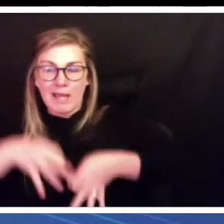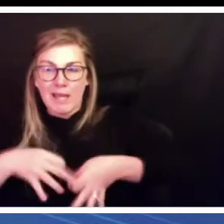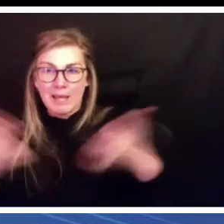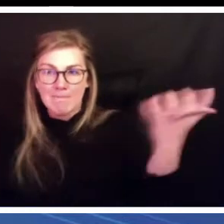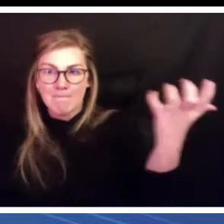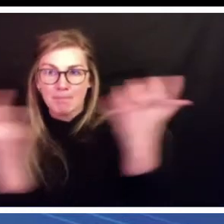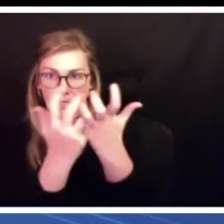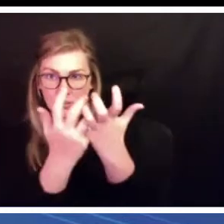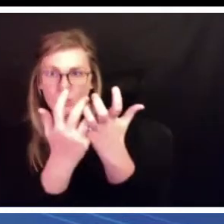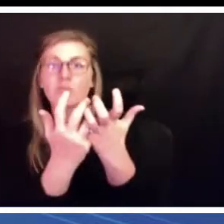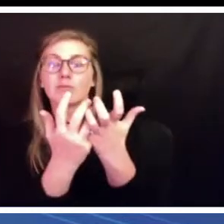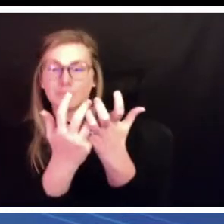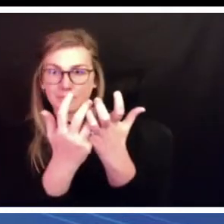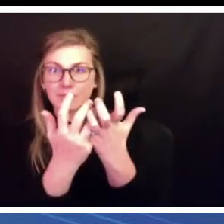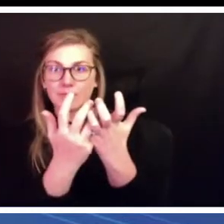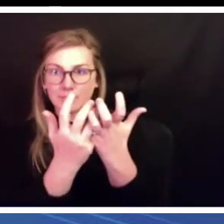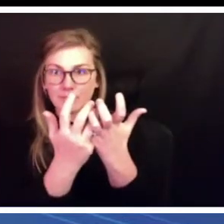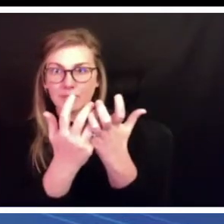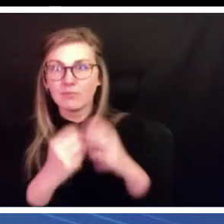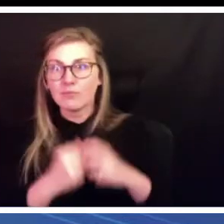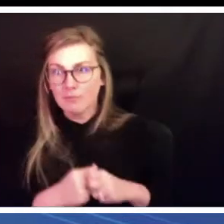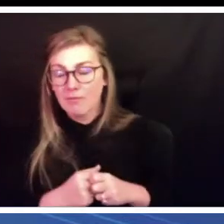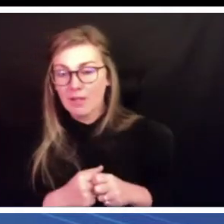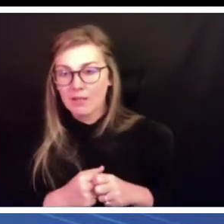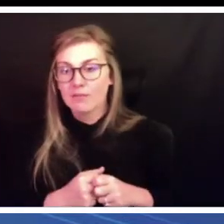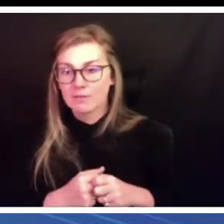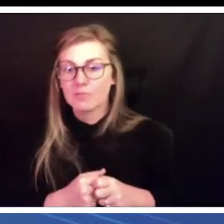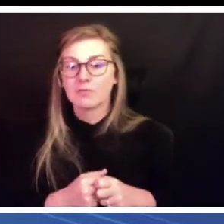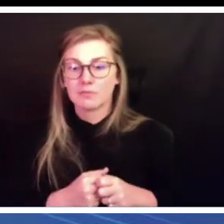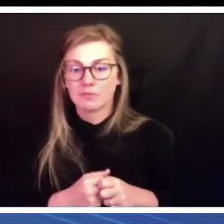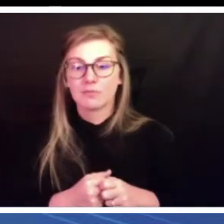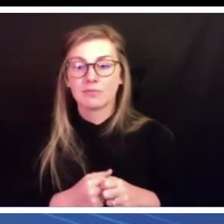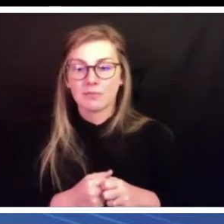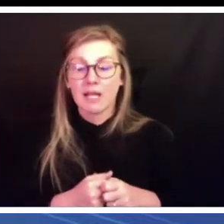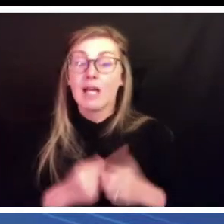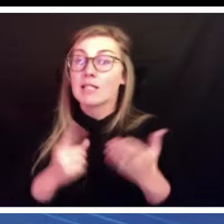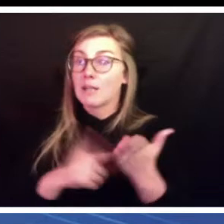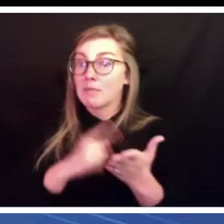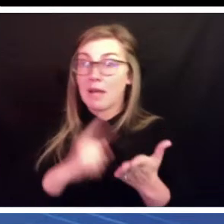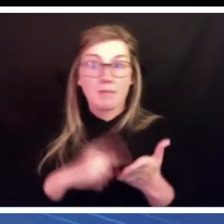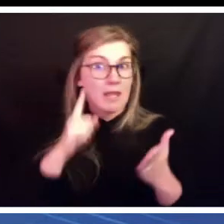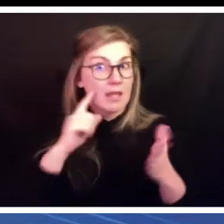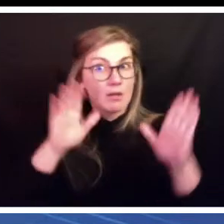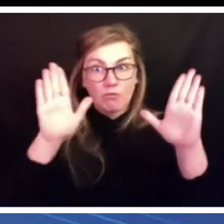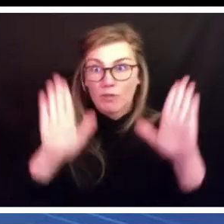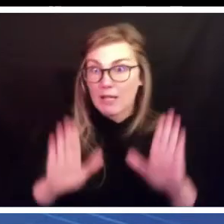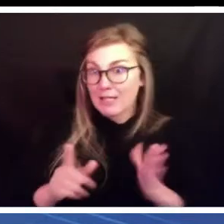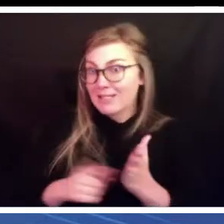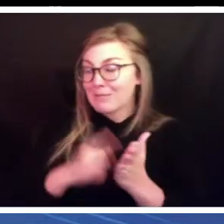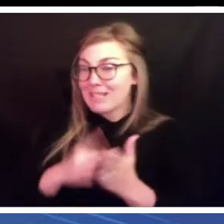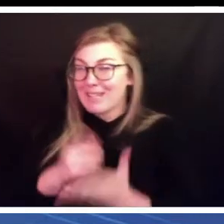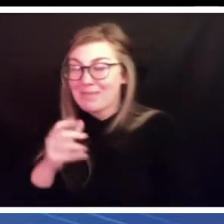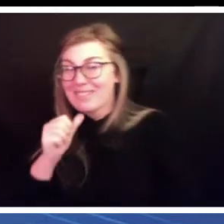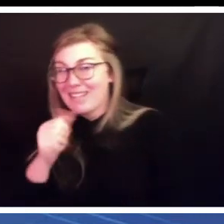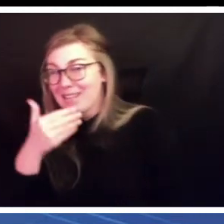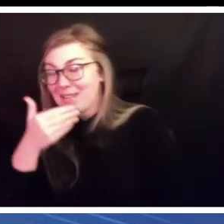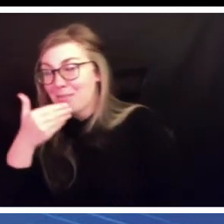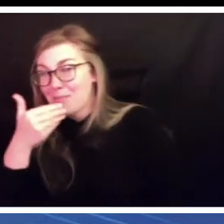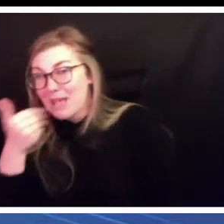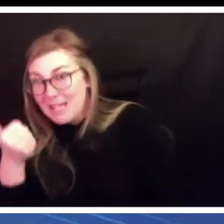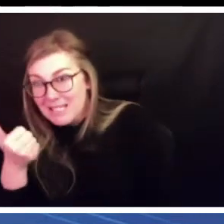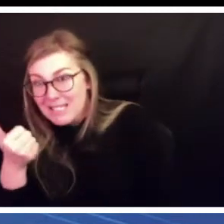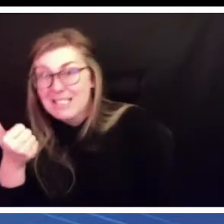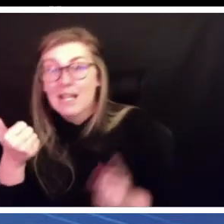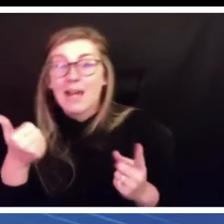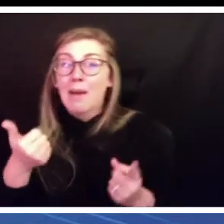think I'm always as good as I am at other times because the content and sometimes the scripts and things I'm working with make it a little